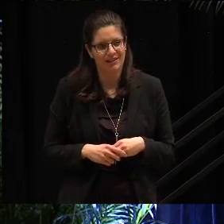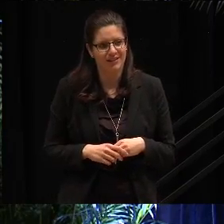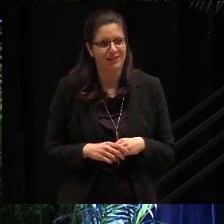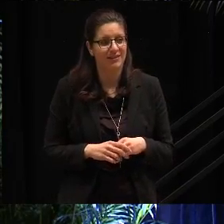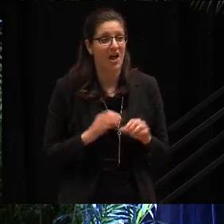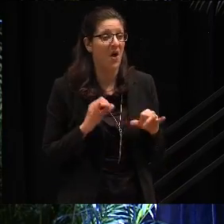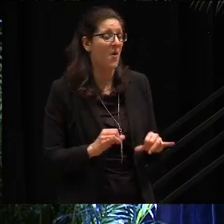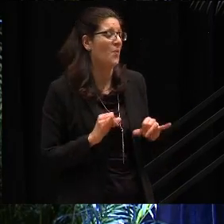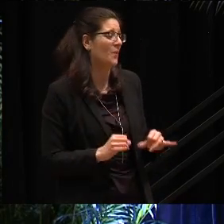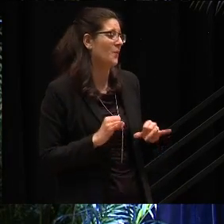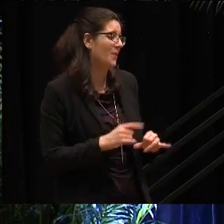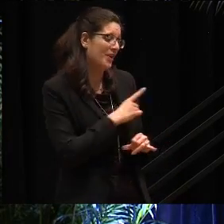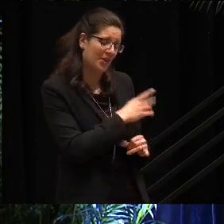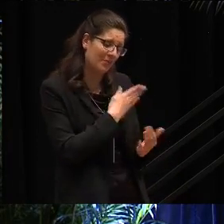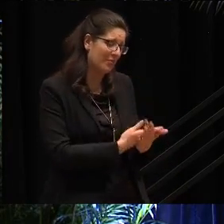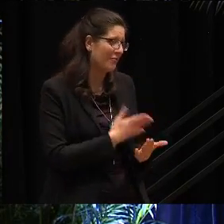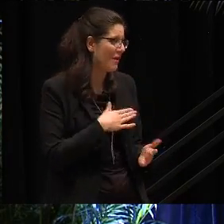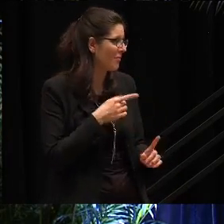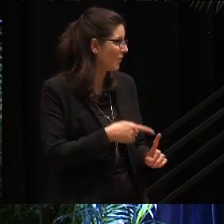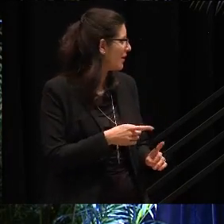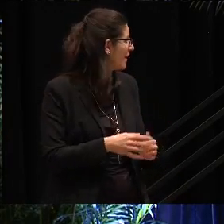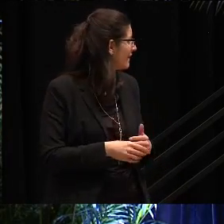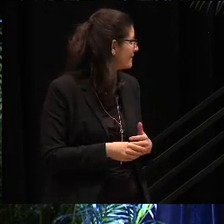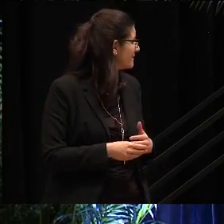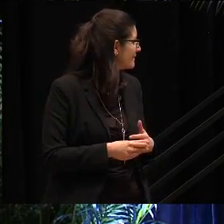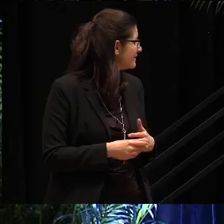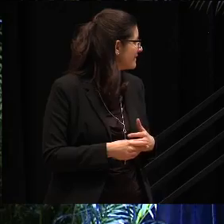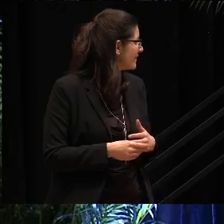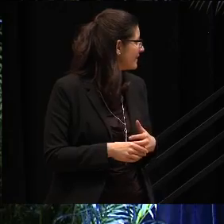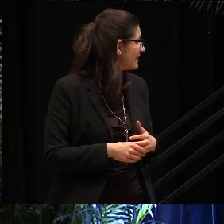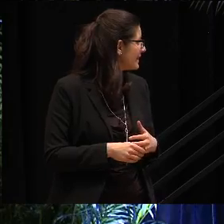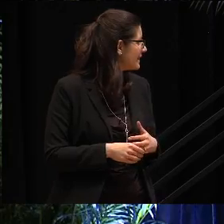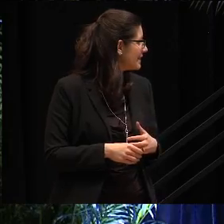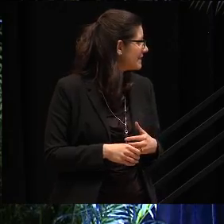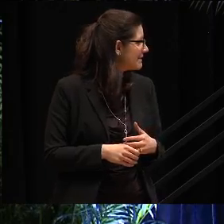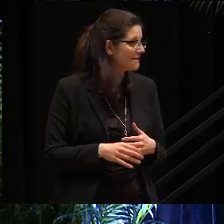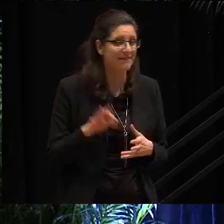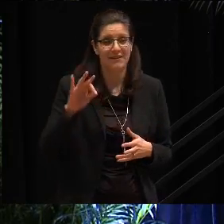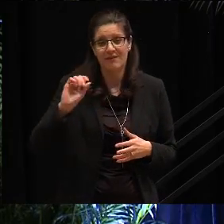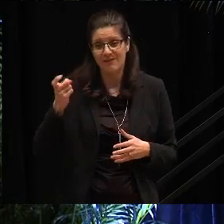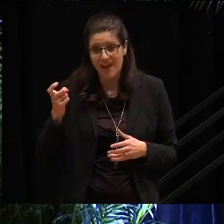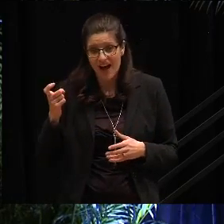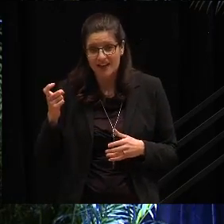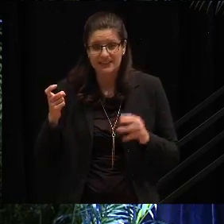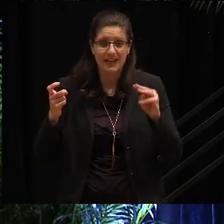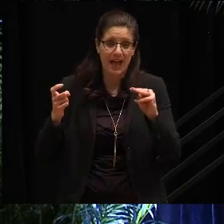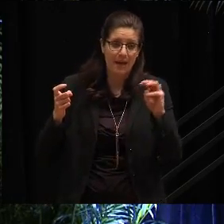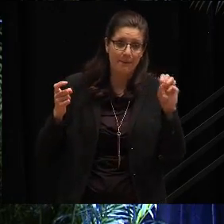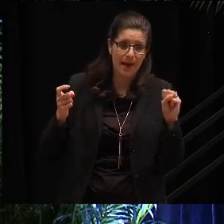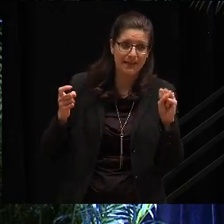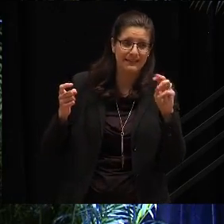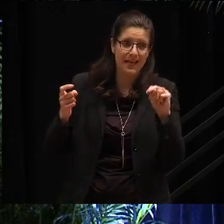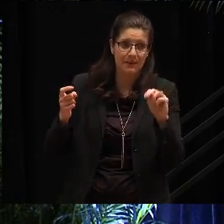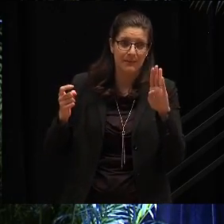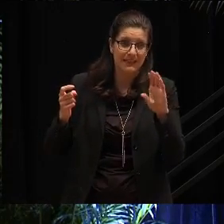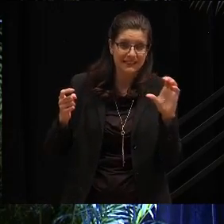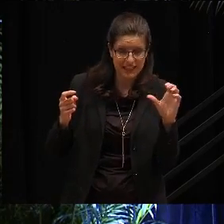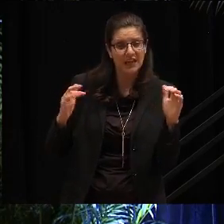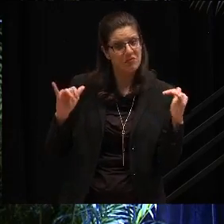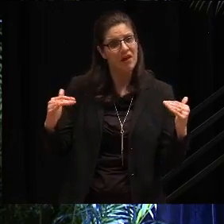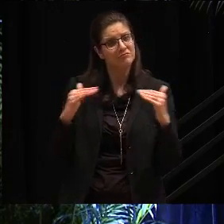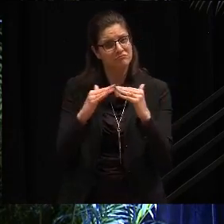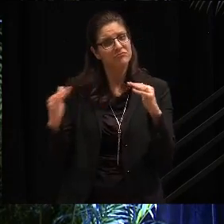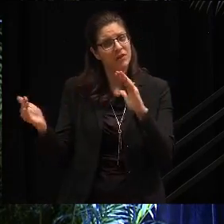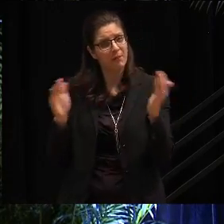Okay, you've proven my point. Thank you. I think the paradigm is Fox News and MSNBC, actually. Yeah, right. Exactly. That's a good